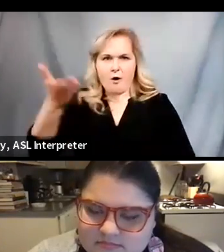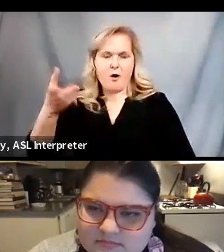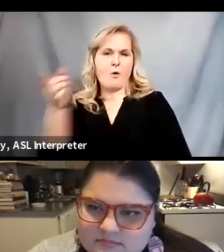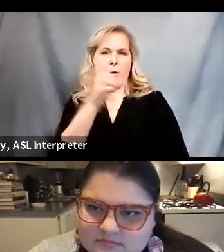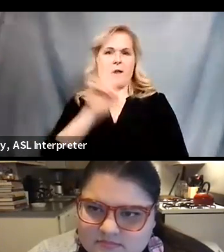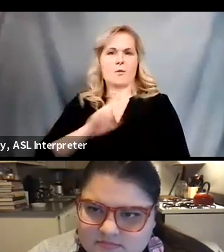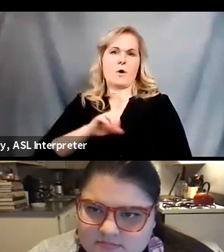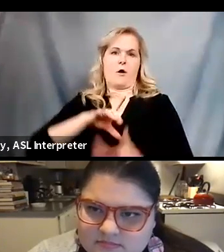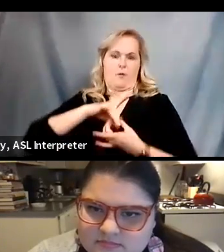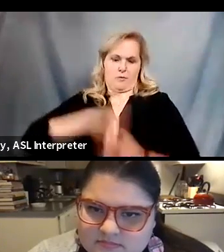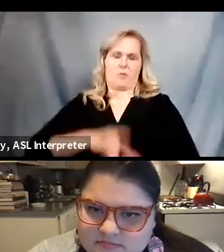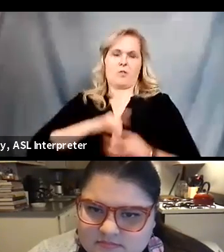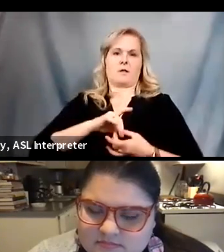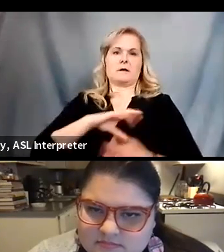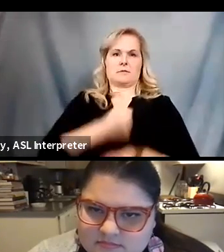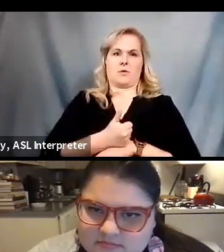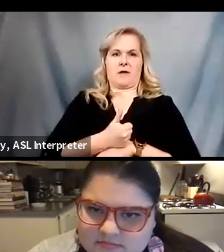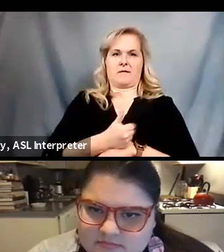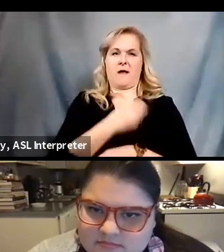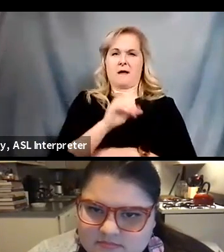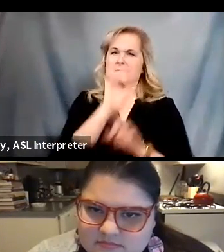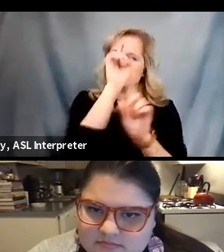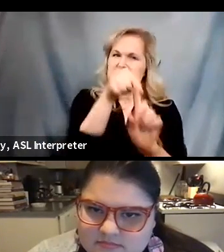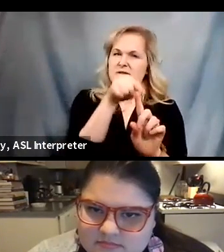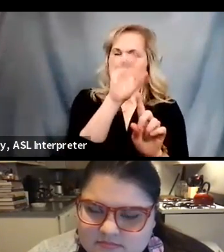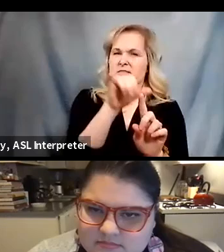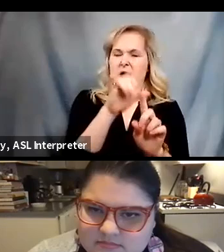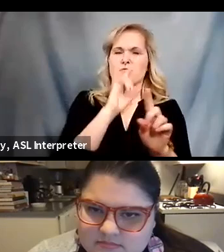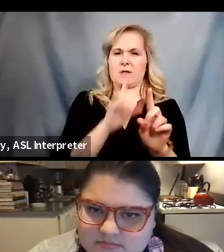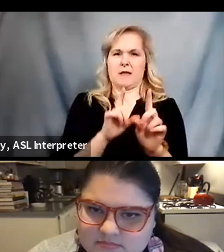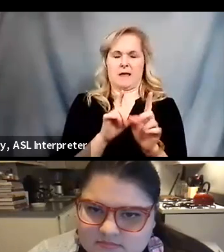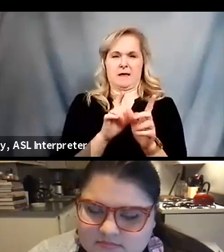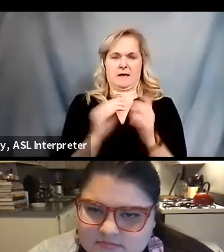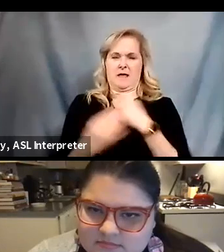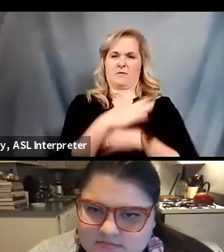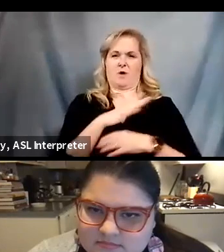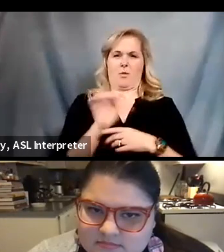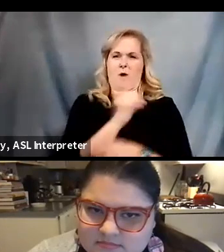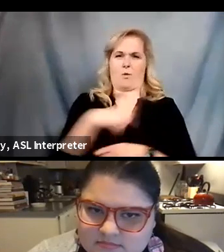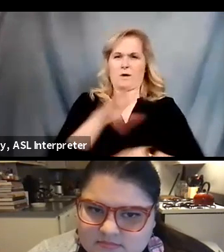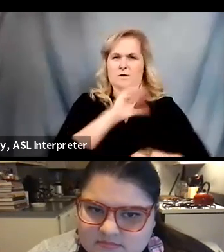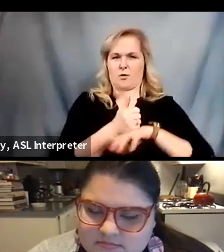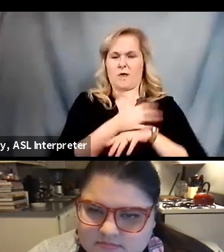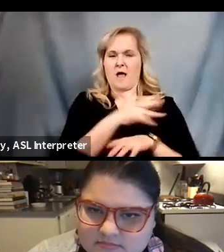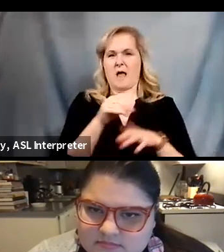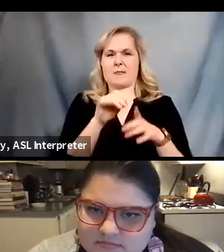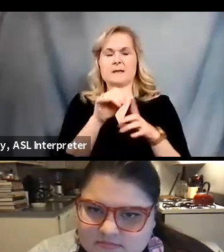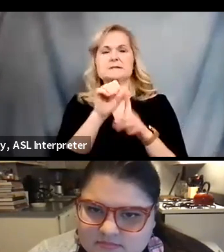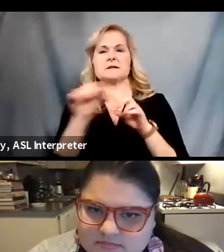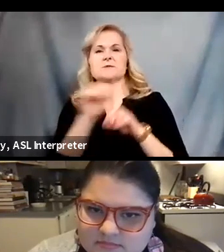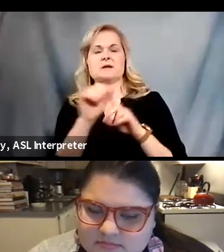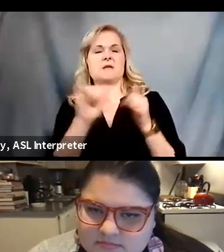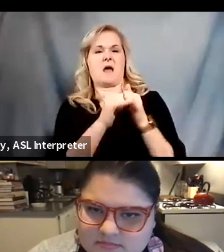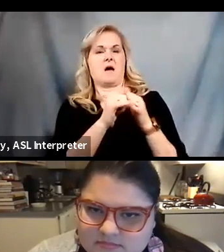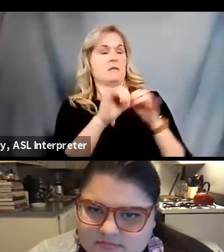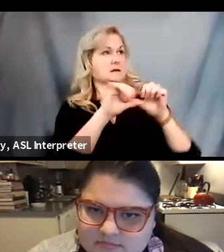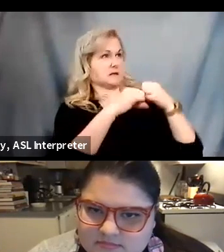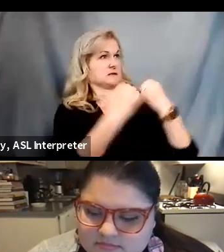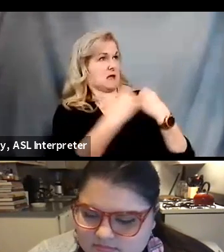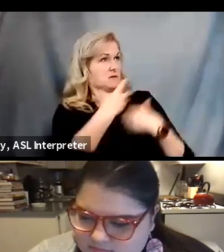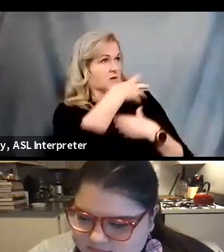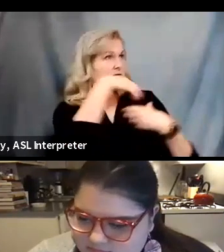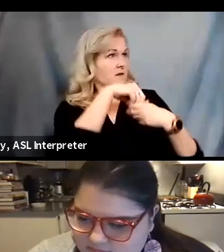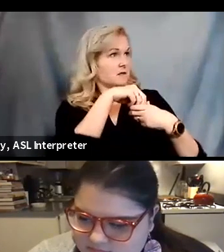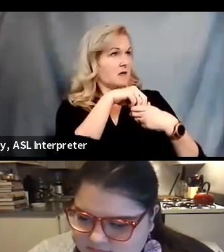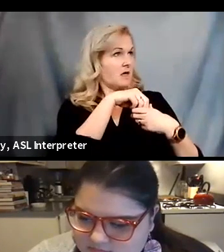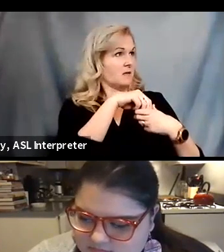located, and specificity that shapes where we are located and the conditions under which the society we participate in